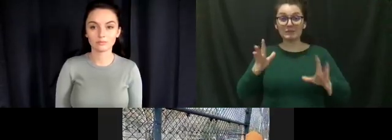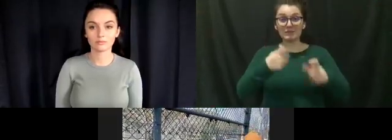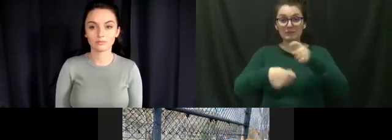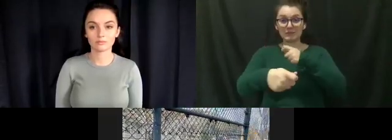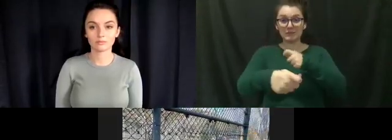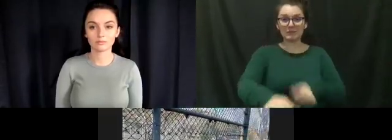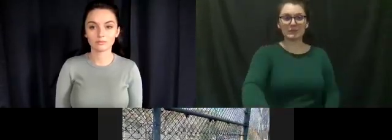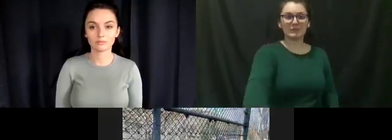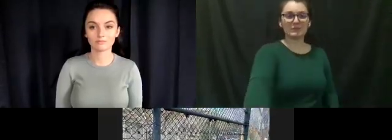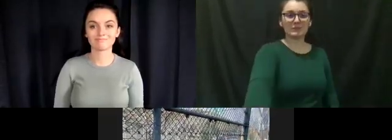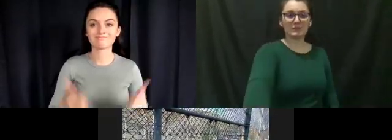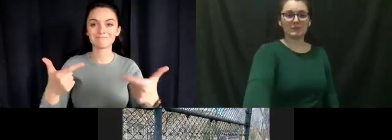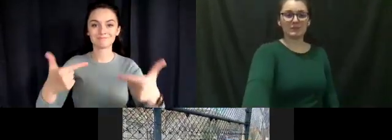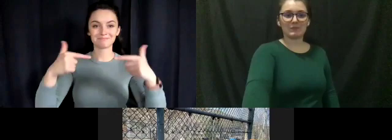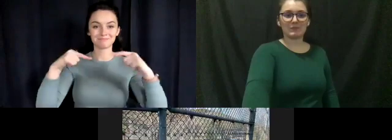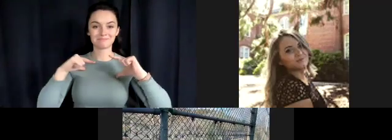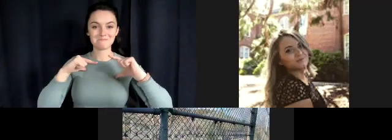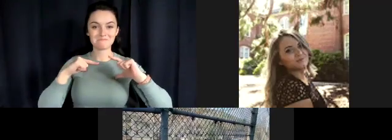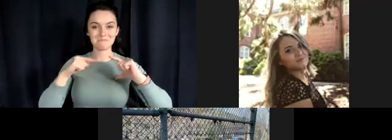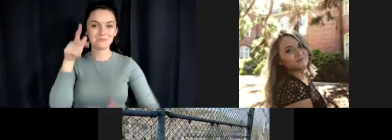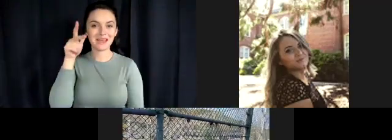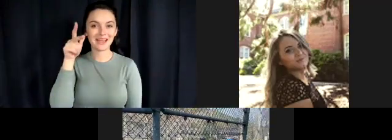Oh, guys, just